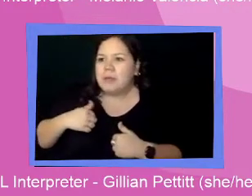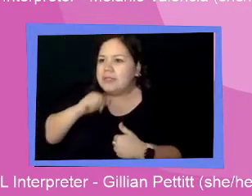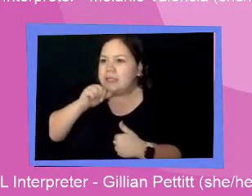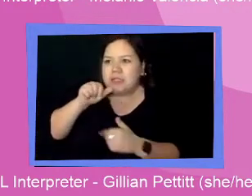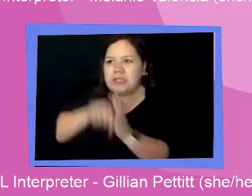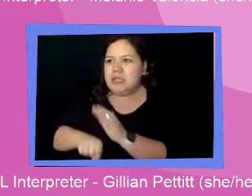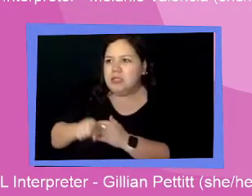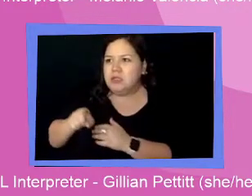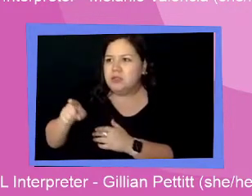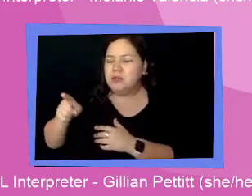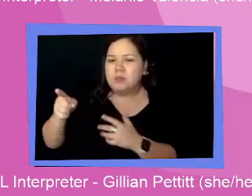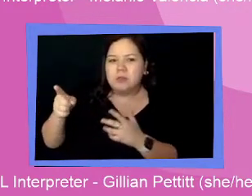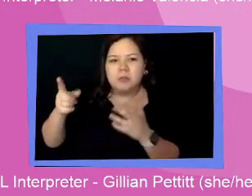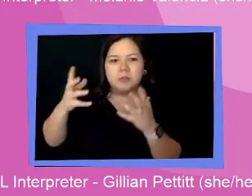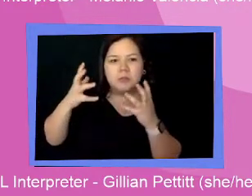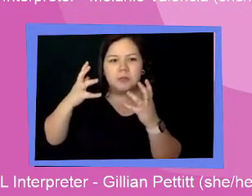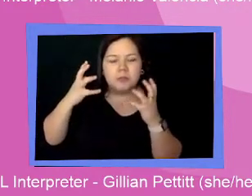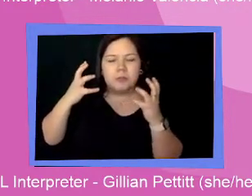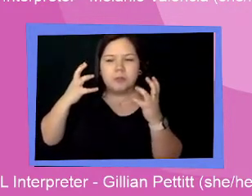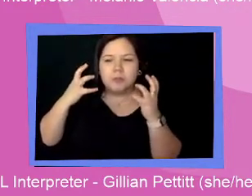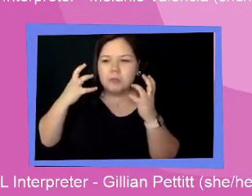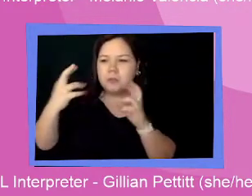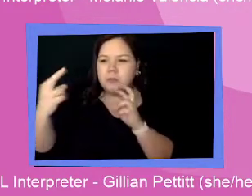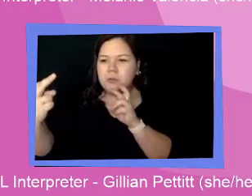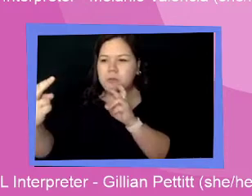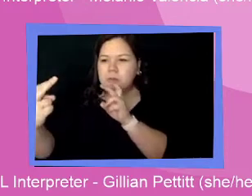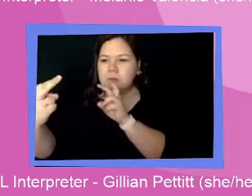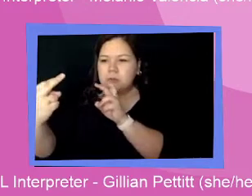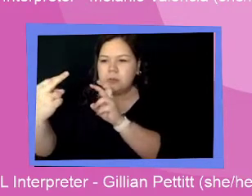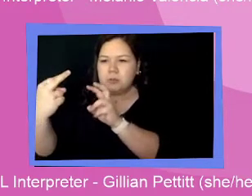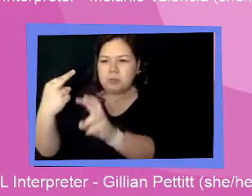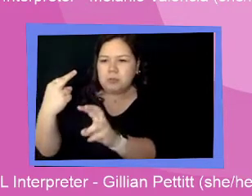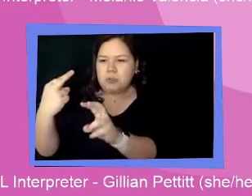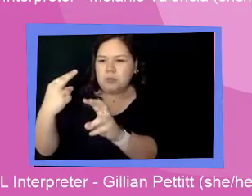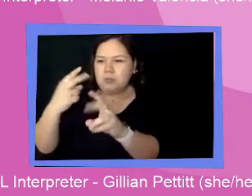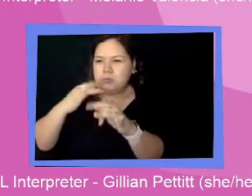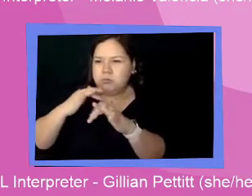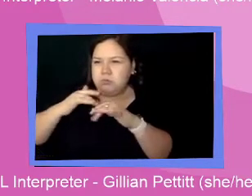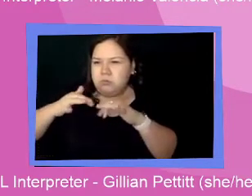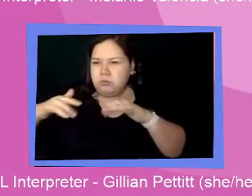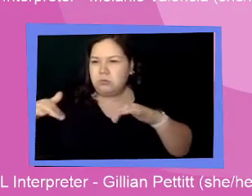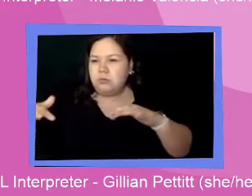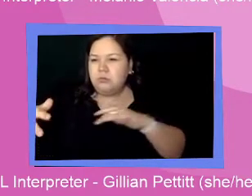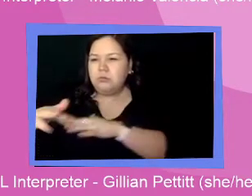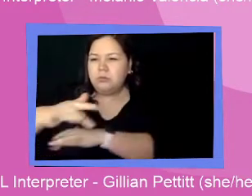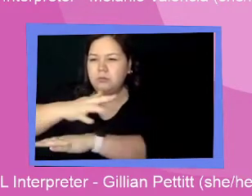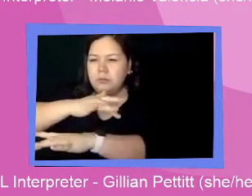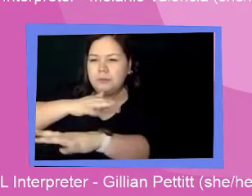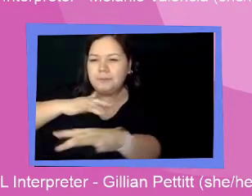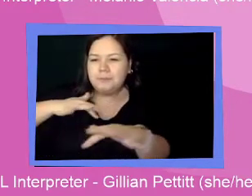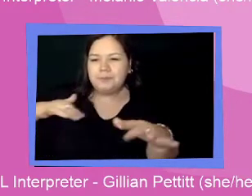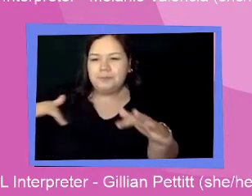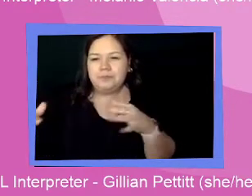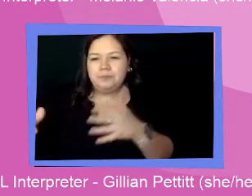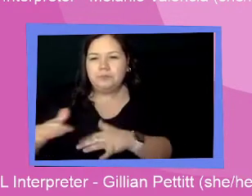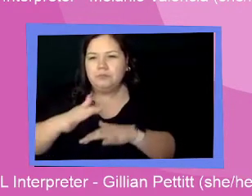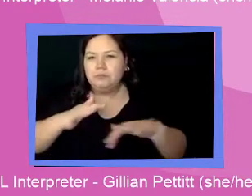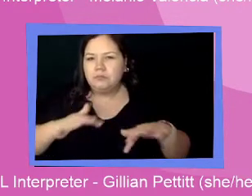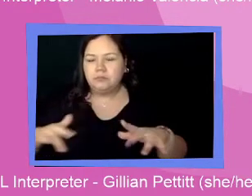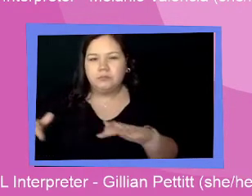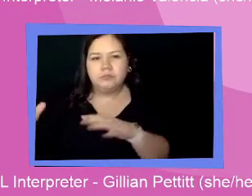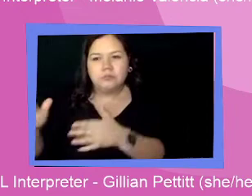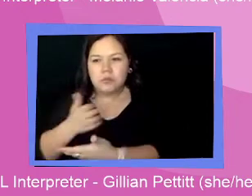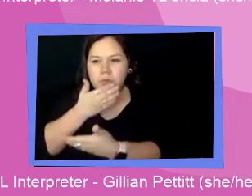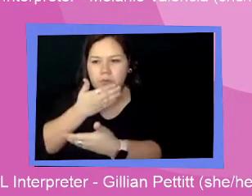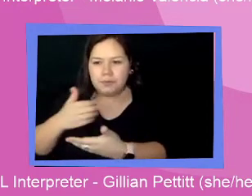hiss through clenched teeth, the words lost in the throat of the DJ's music.